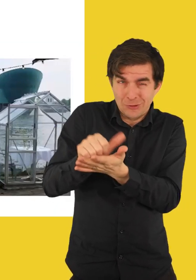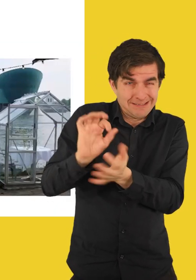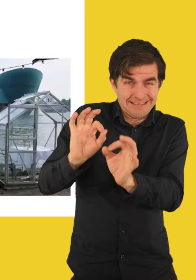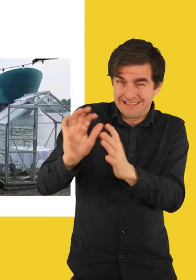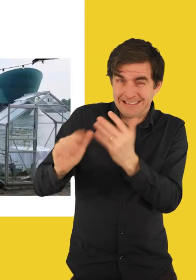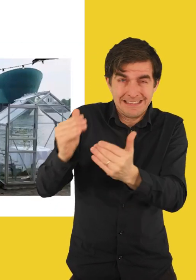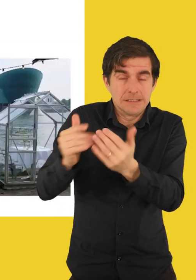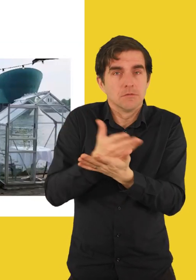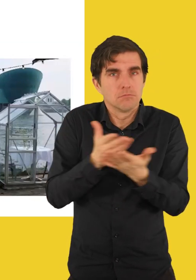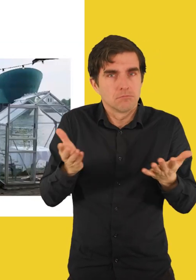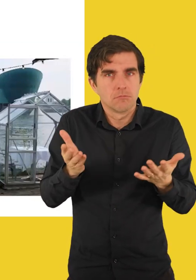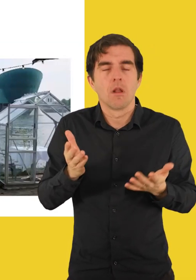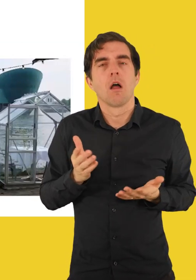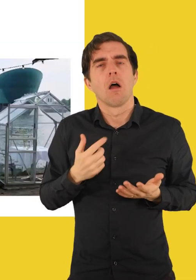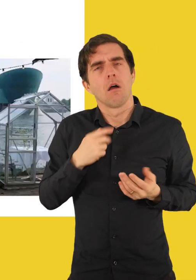doing